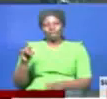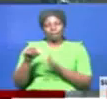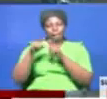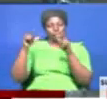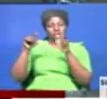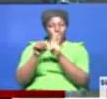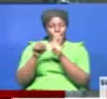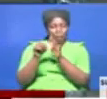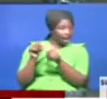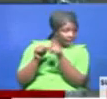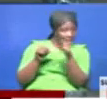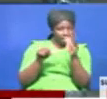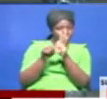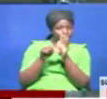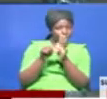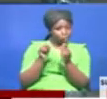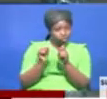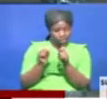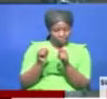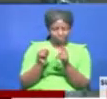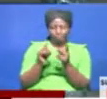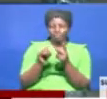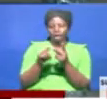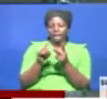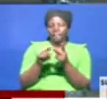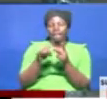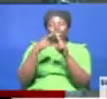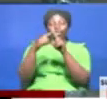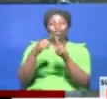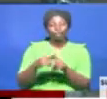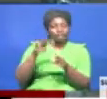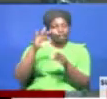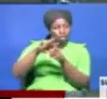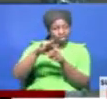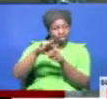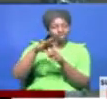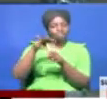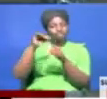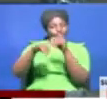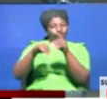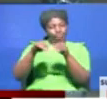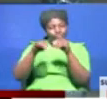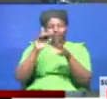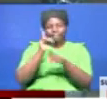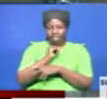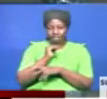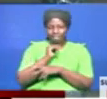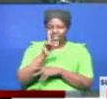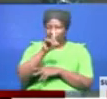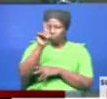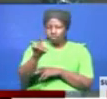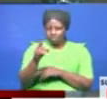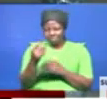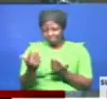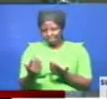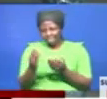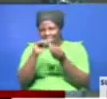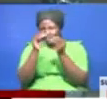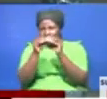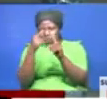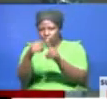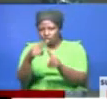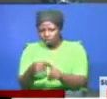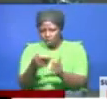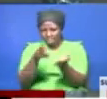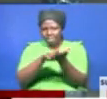problem here would be the question of the total votes cast. The question of these issues of what was the number of total registered voters?